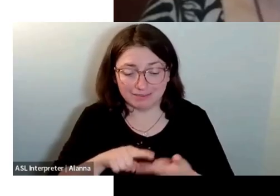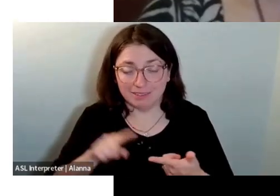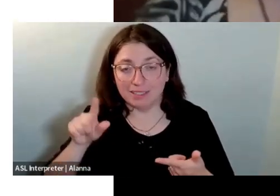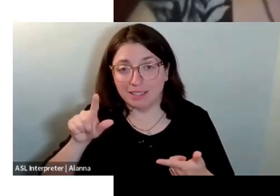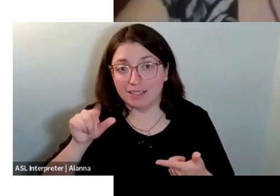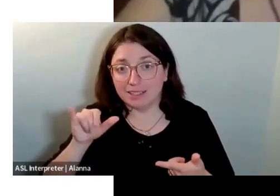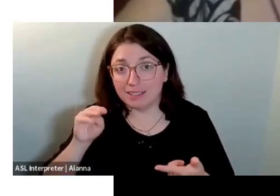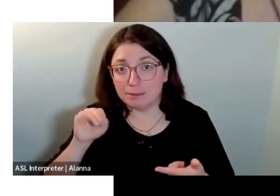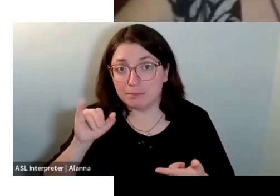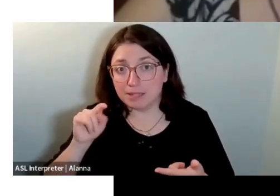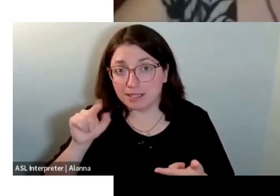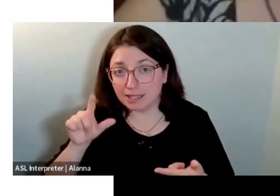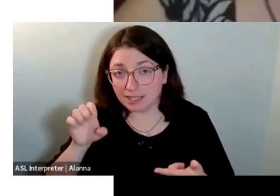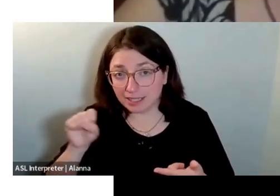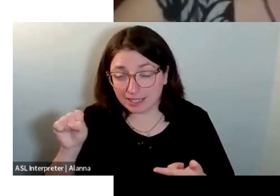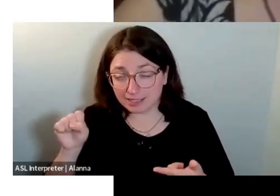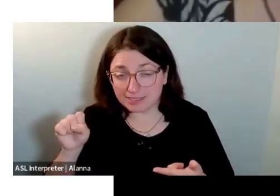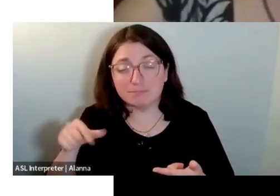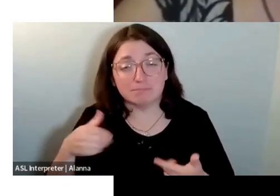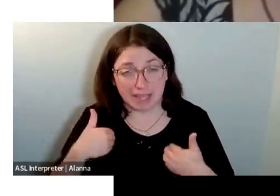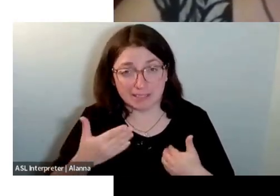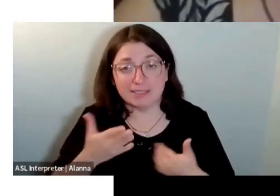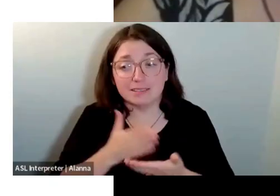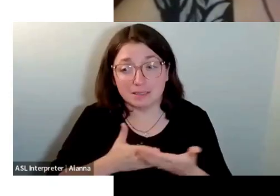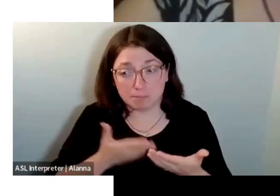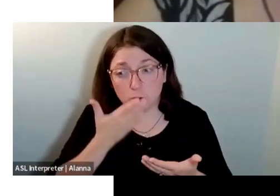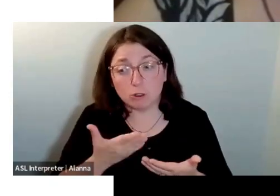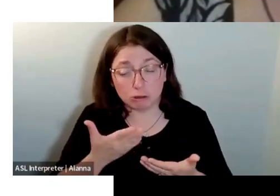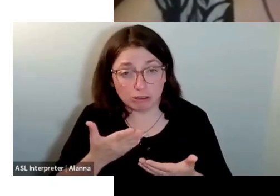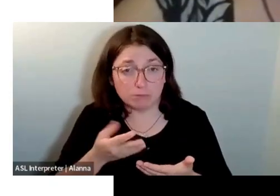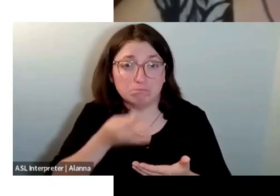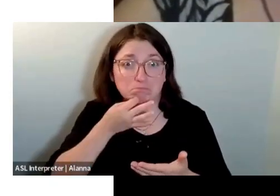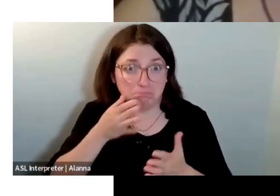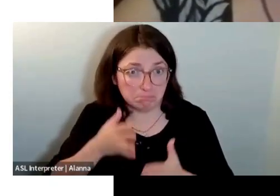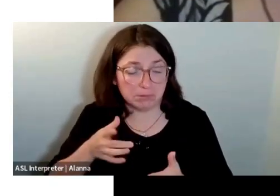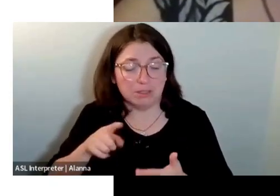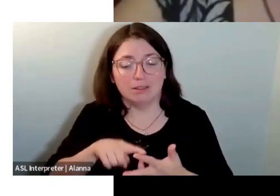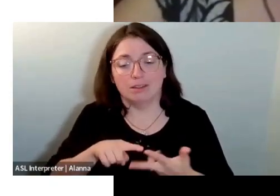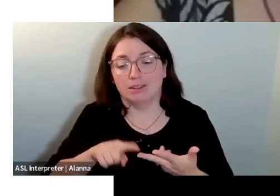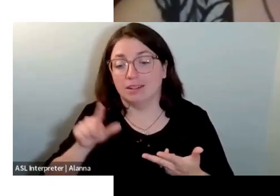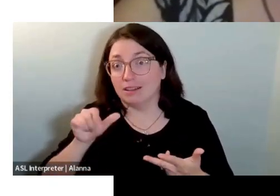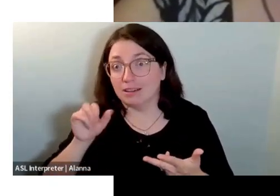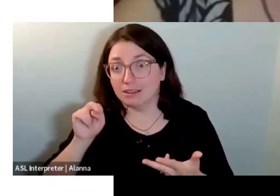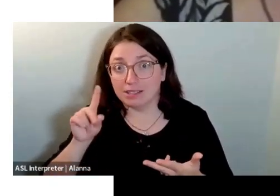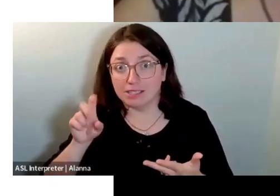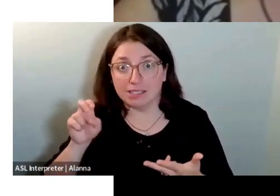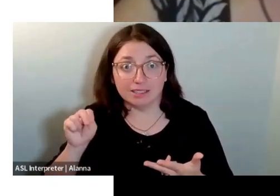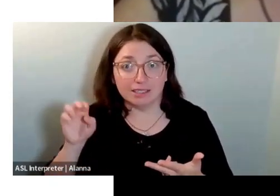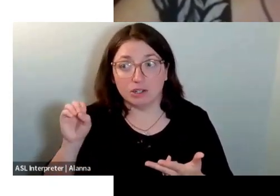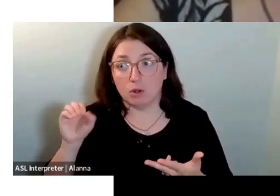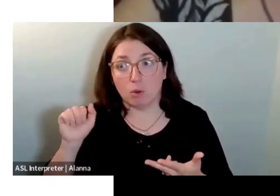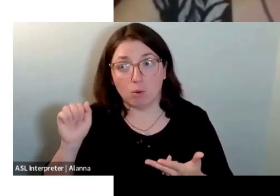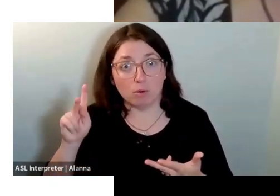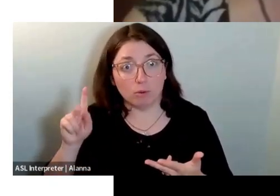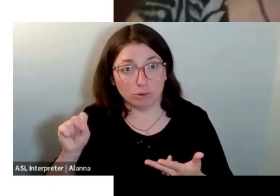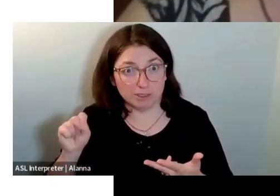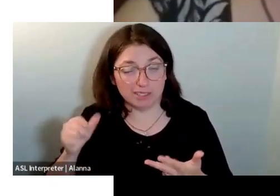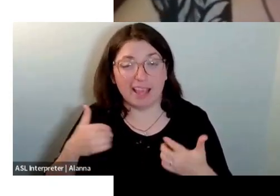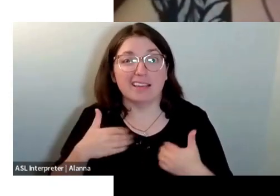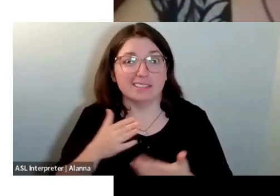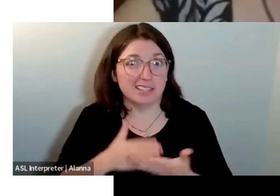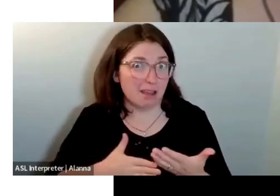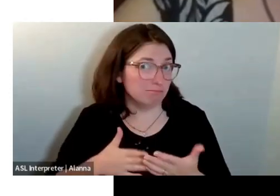pelvic floor PTs. Linden Oaks has some wonderful pelvic floor PTs. There are actually